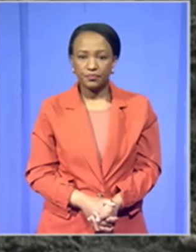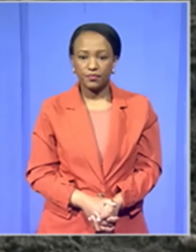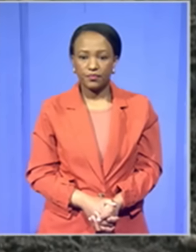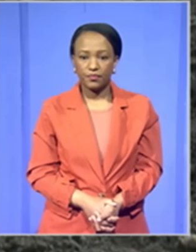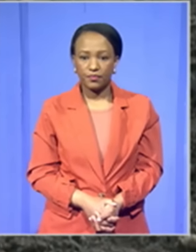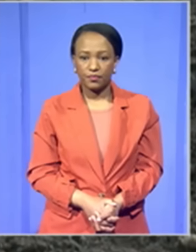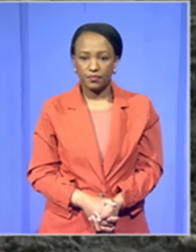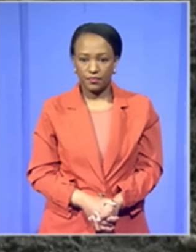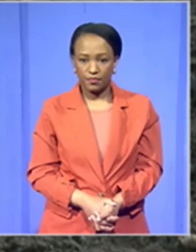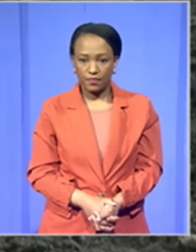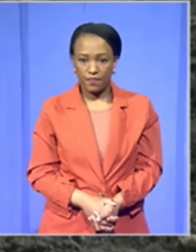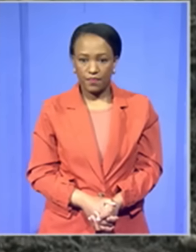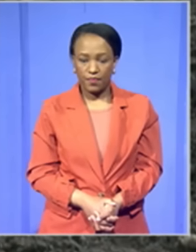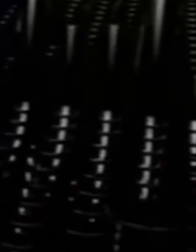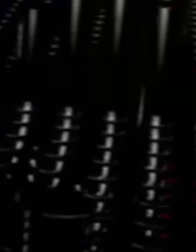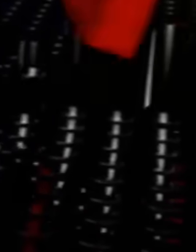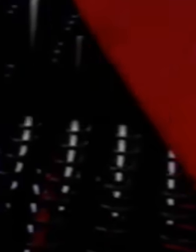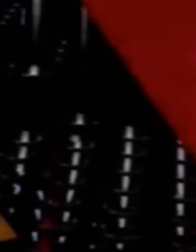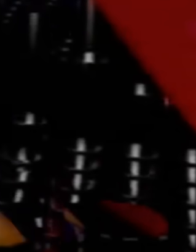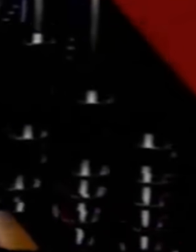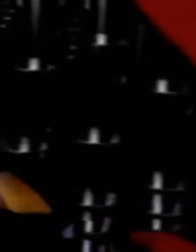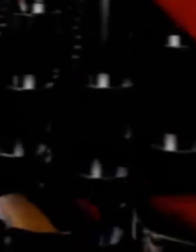mo Marikana.